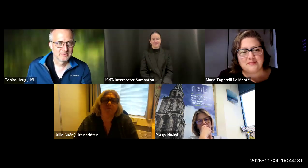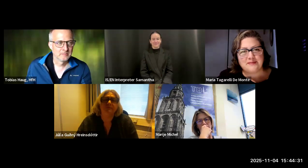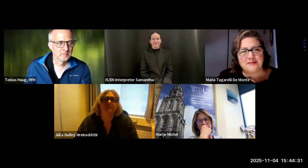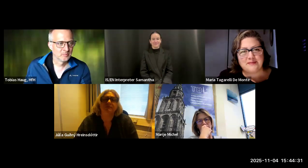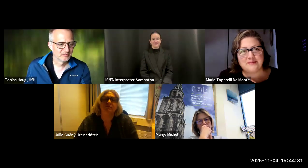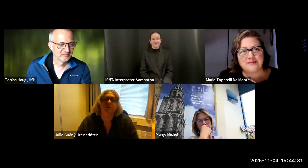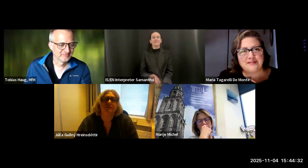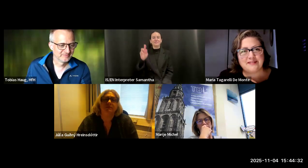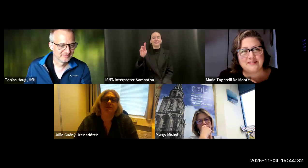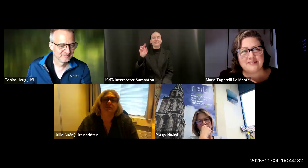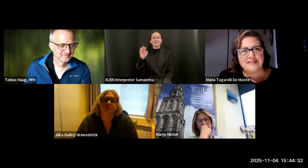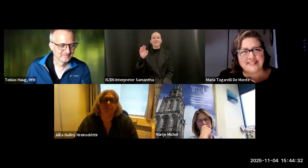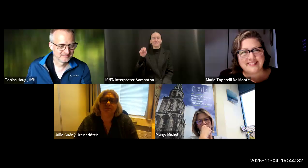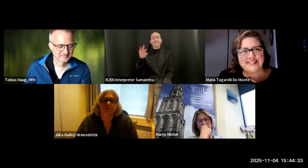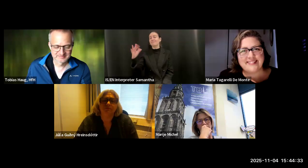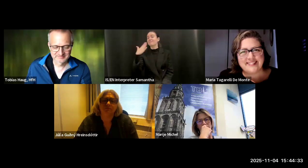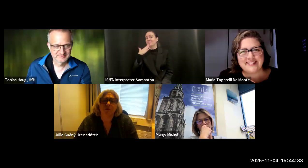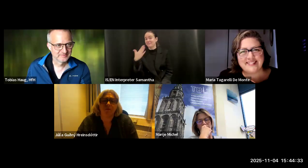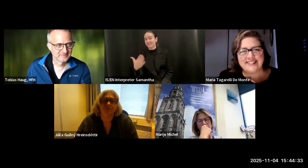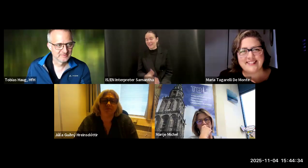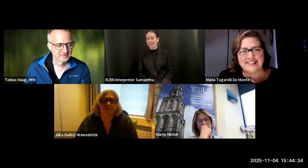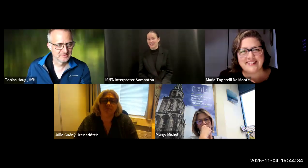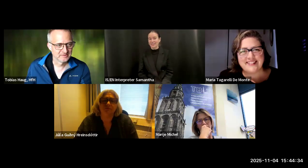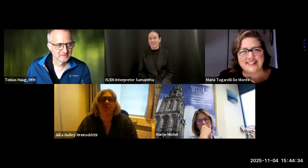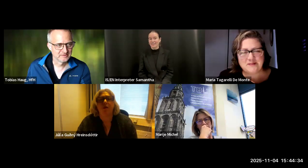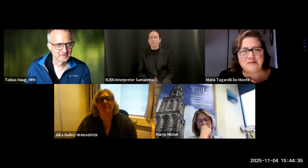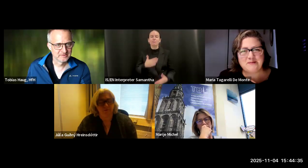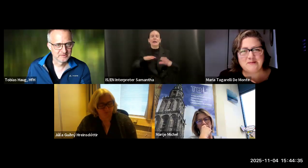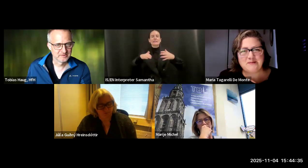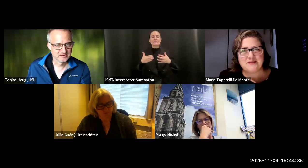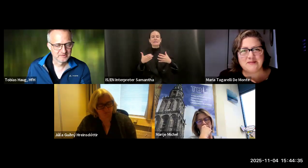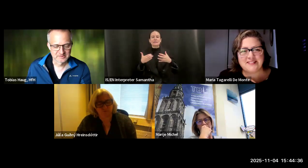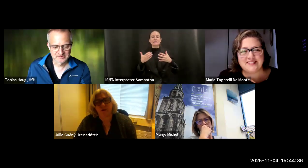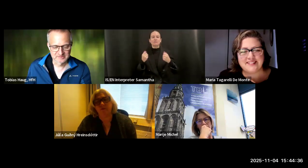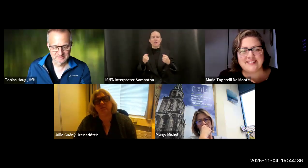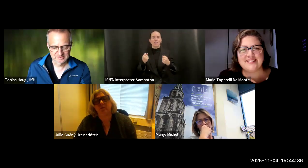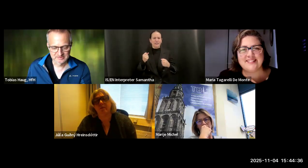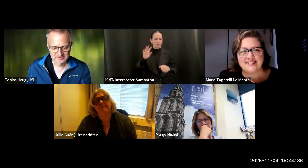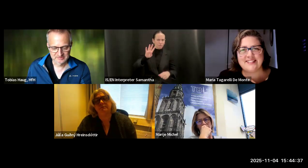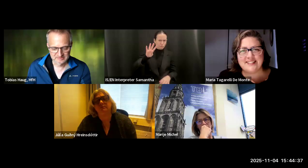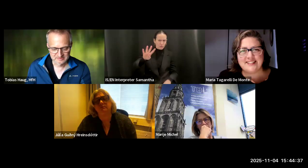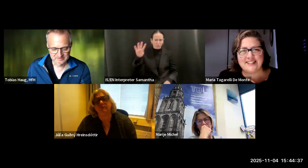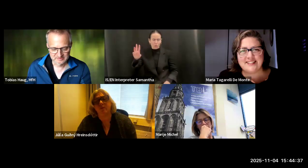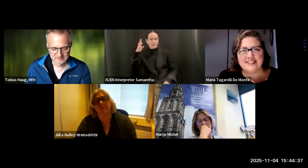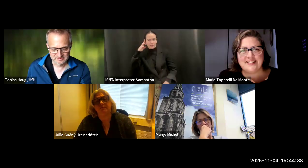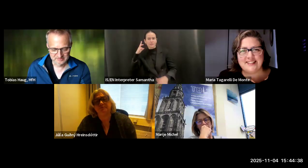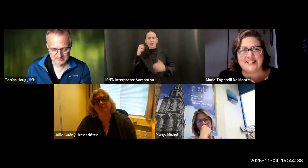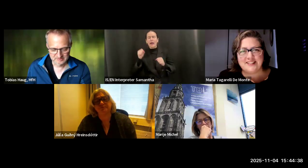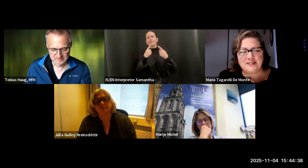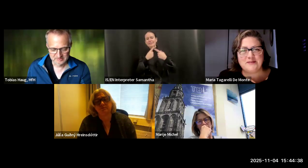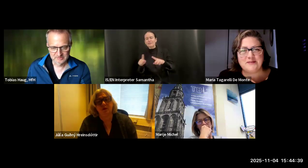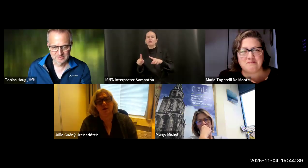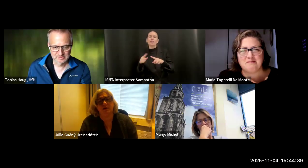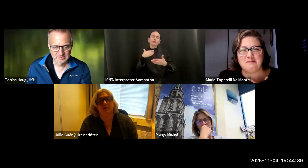Yes, will do. Thank you. We do. I have four deaf on my team, and we do have recordings of stories, and we have a lot of